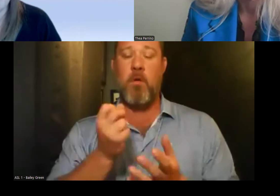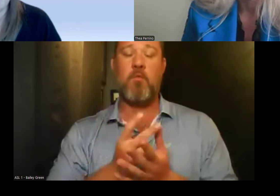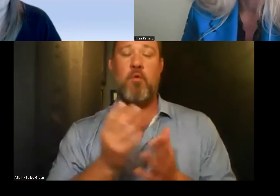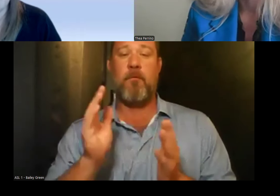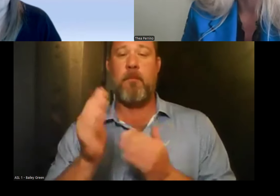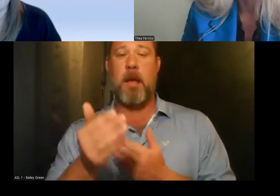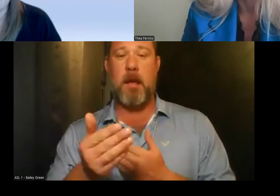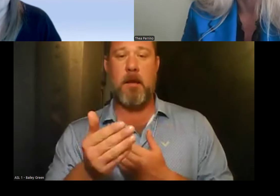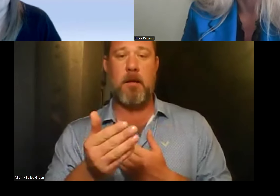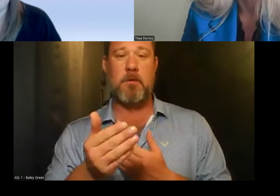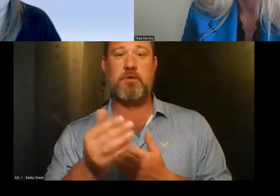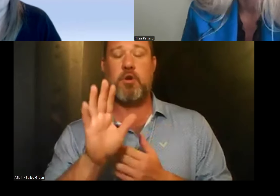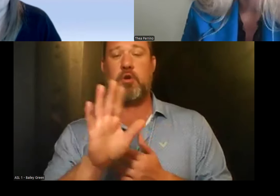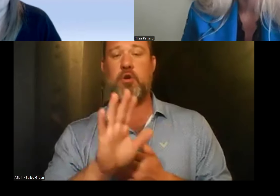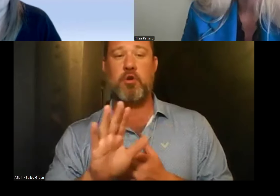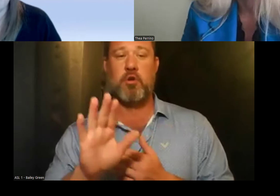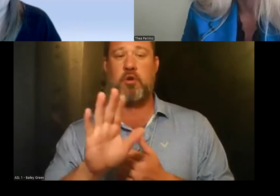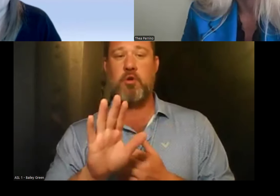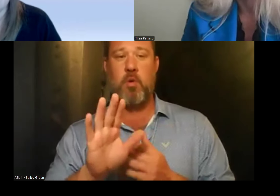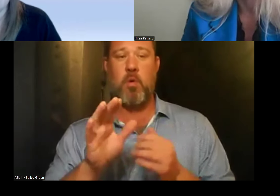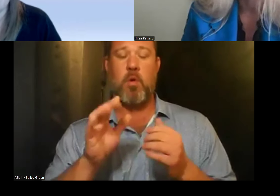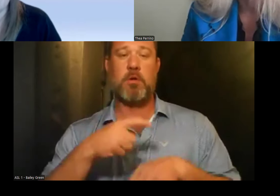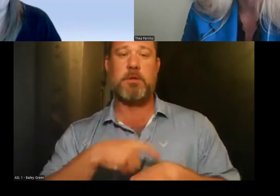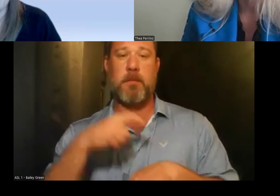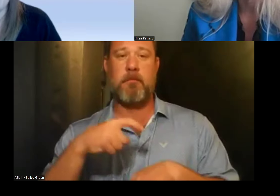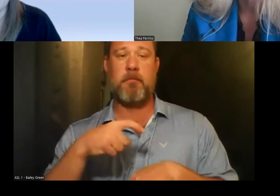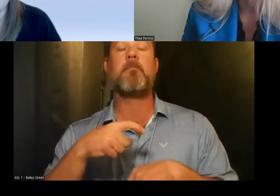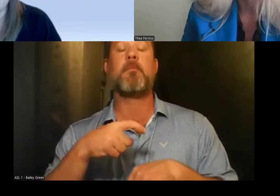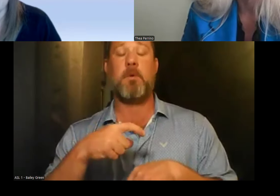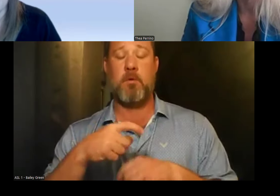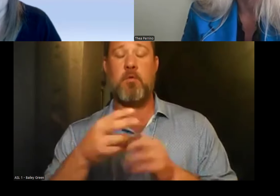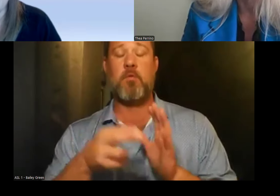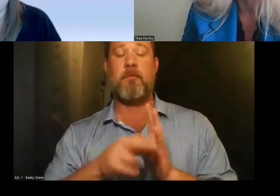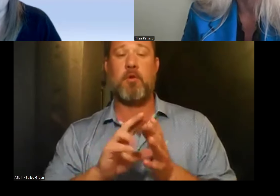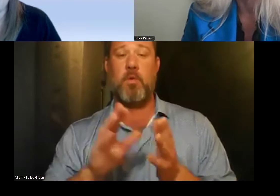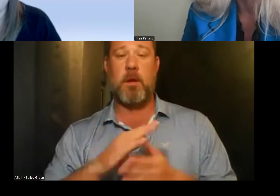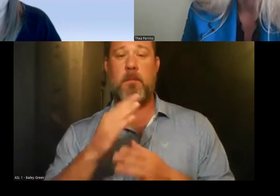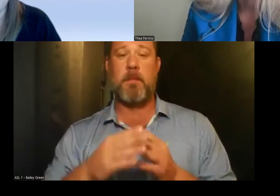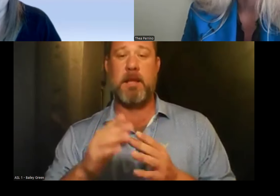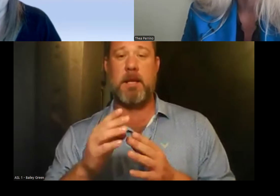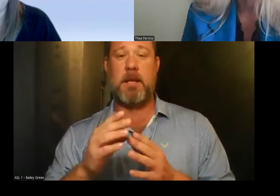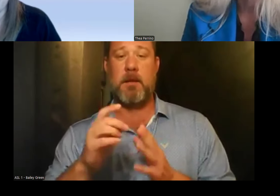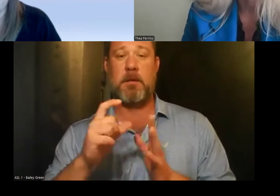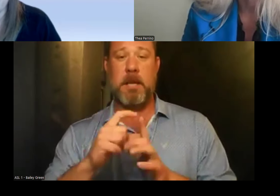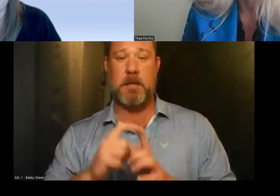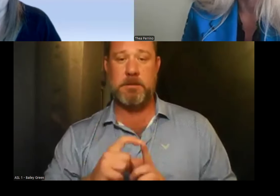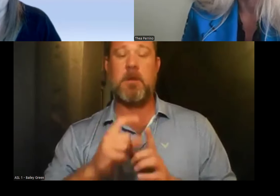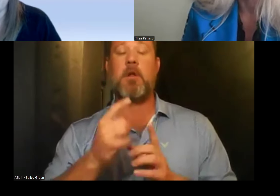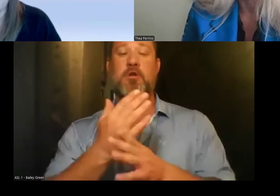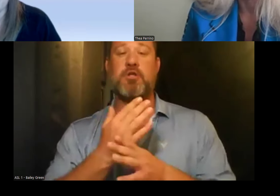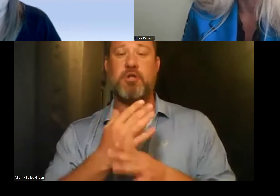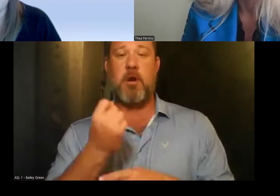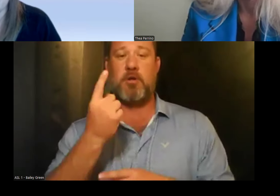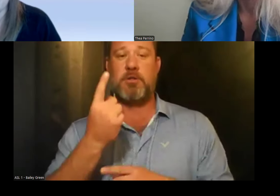package at your convenience. Reviewing the complete text of the package can help support a shared understanding of